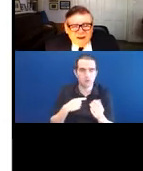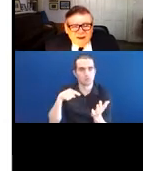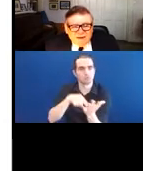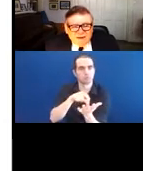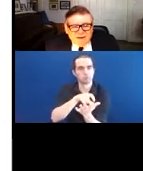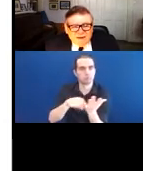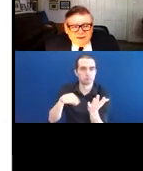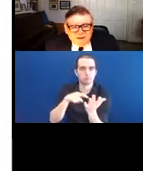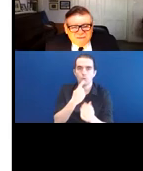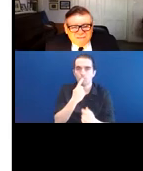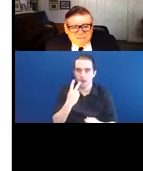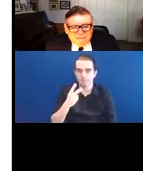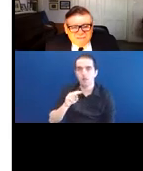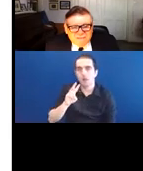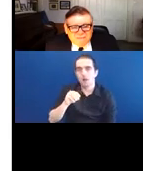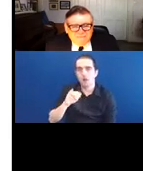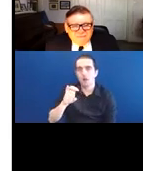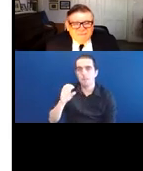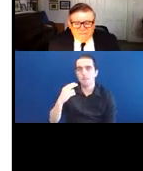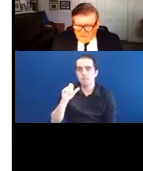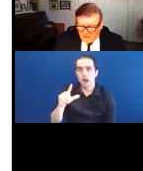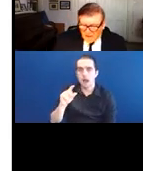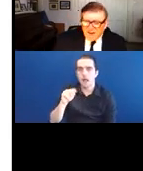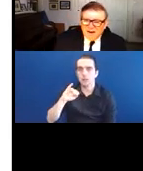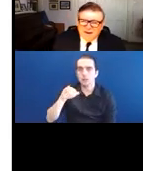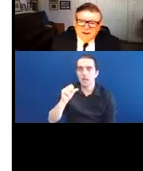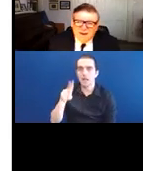this. I think Article 12